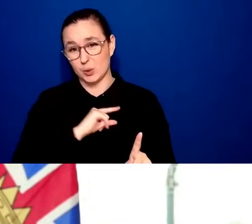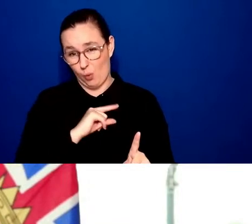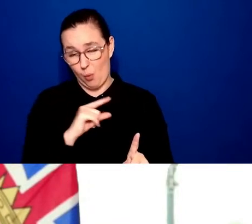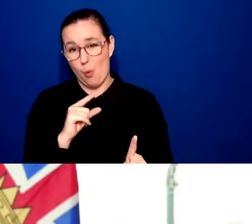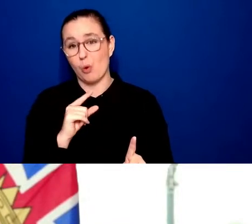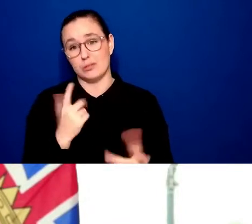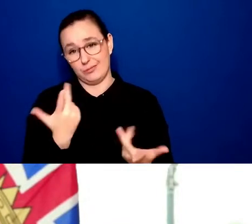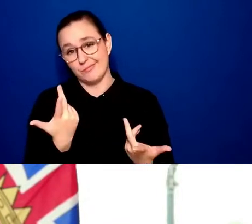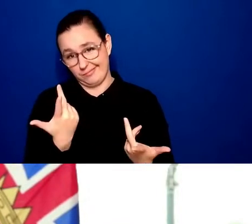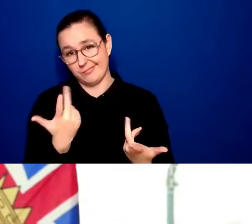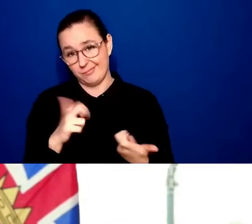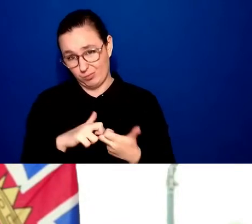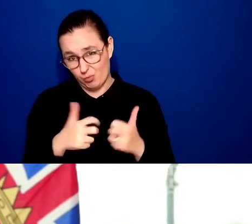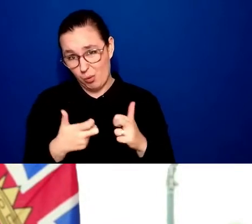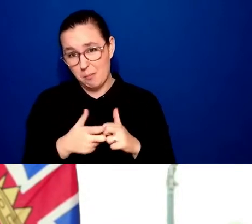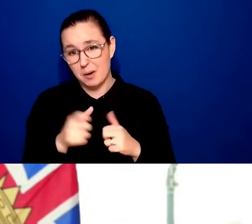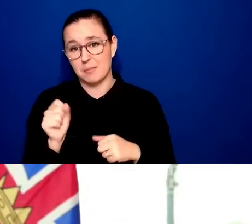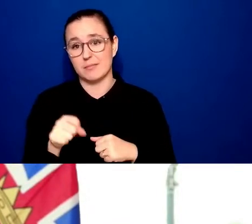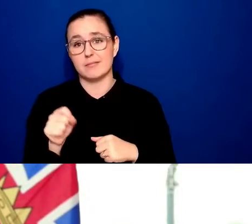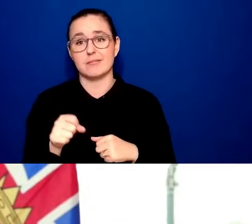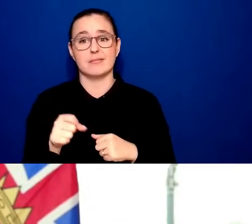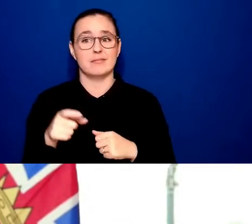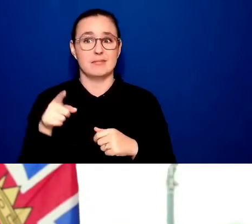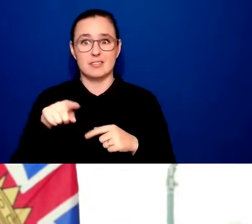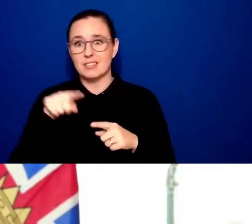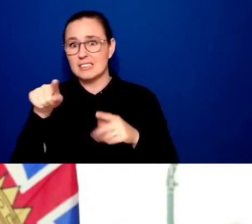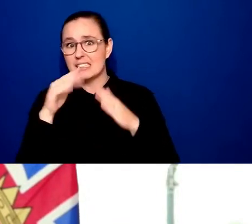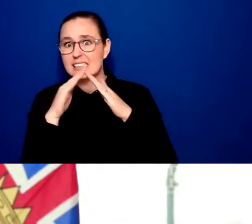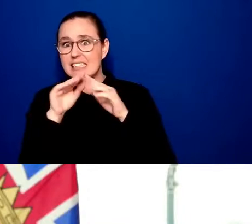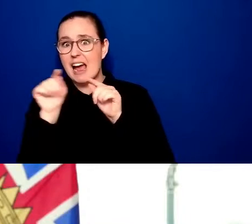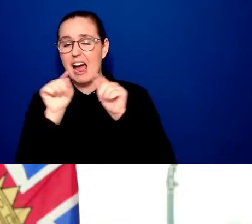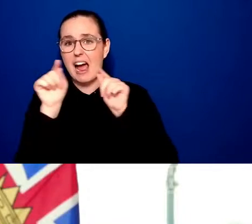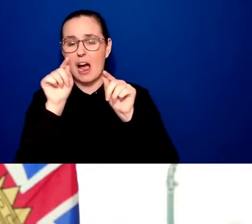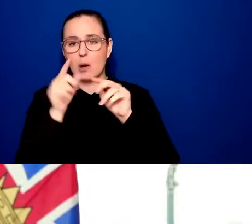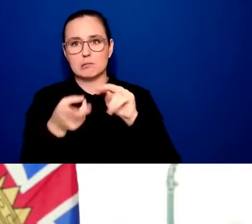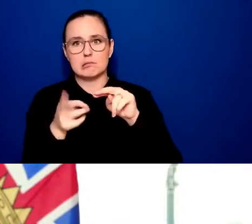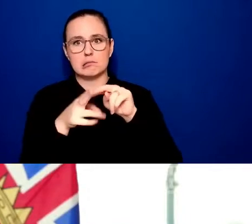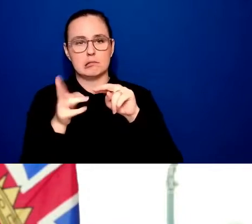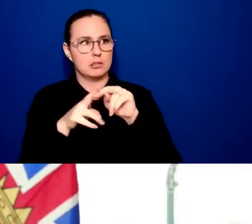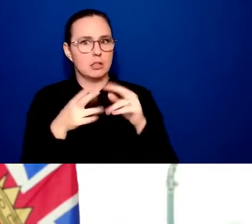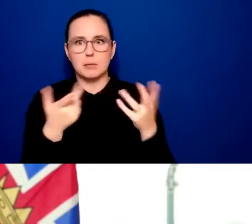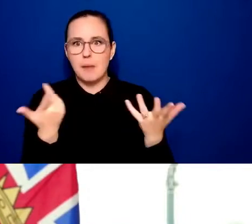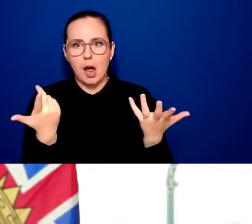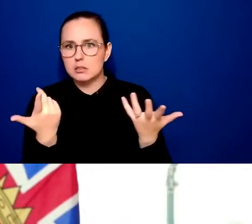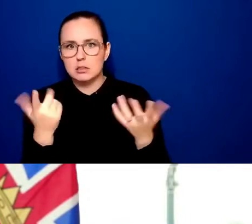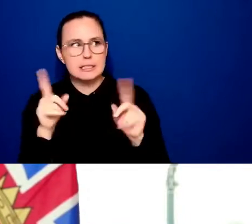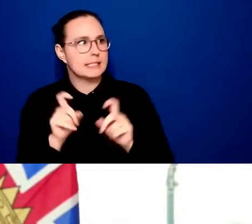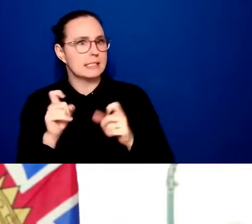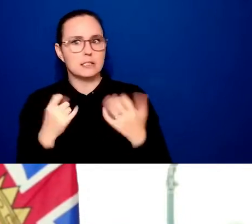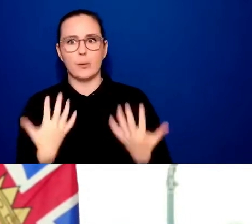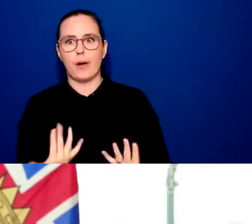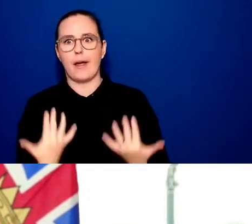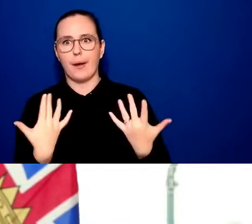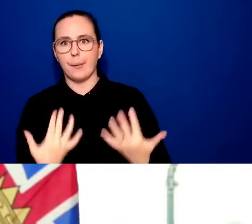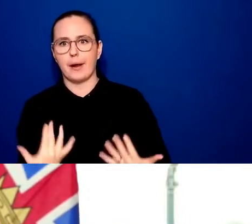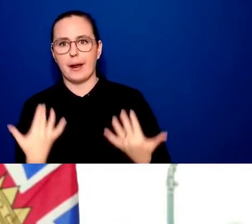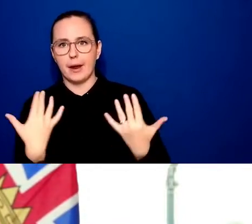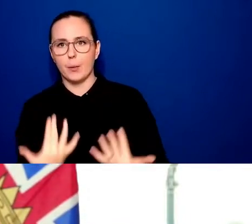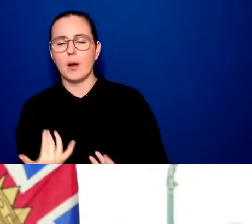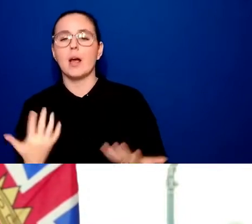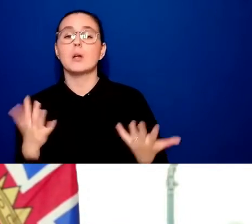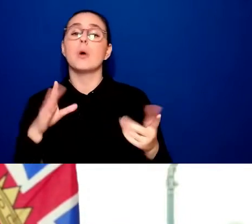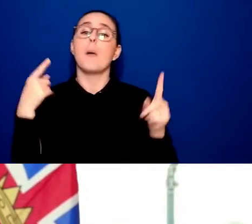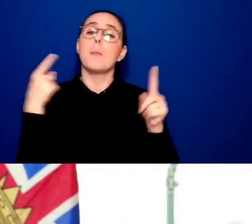smaller communities across the north where cases are surging. The bottom line is if you have symptoms, important to stay